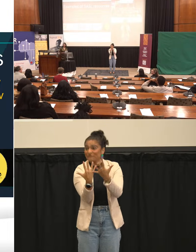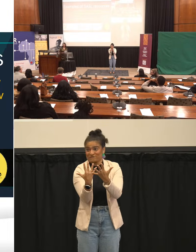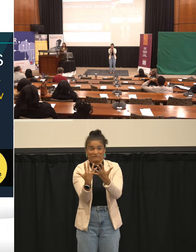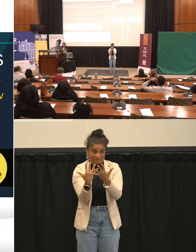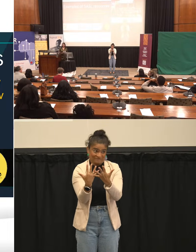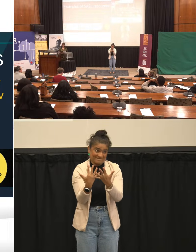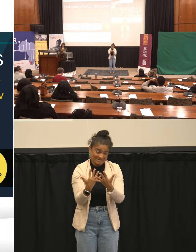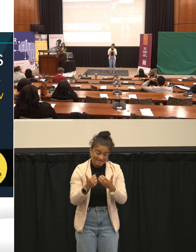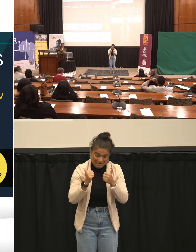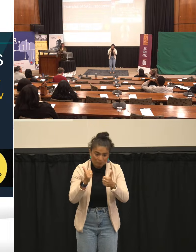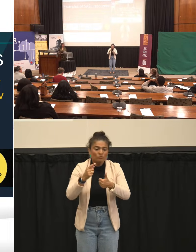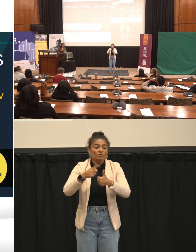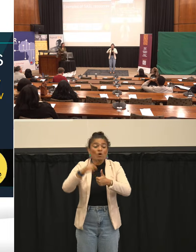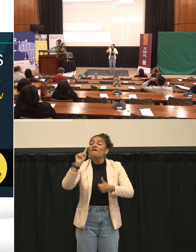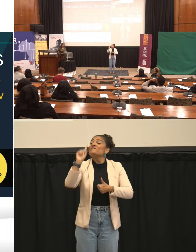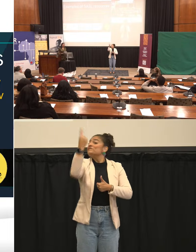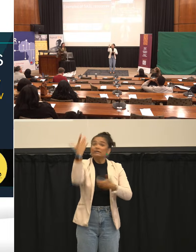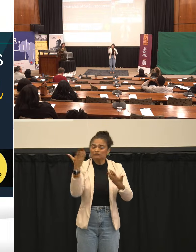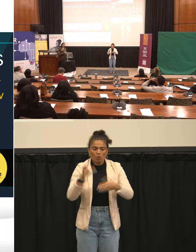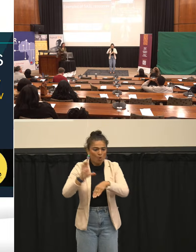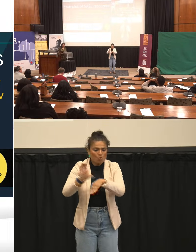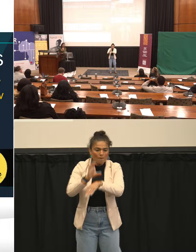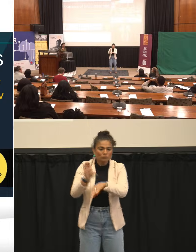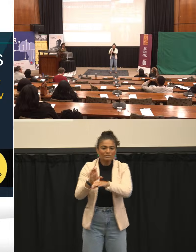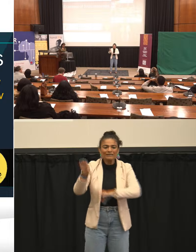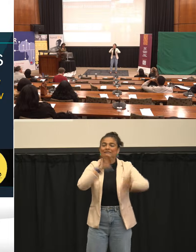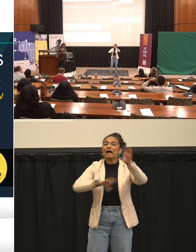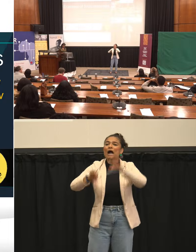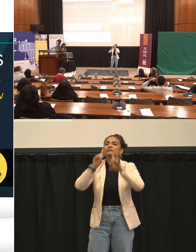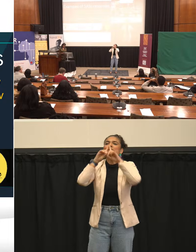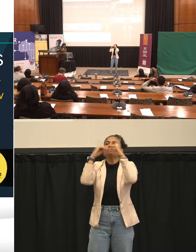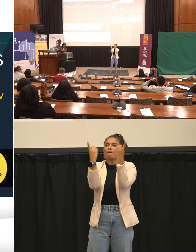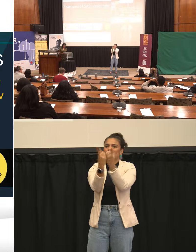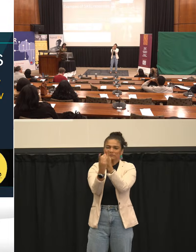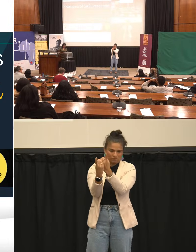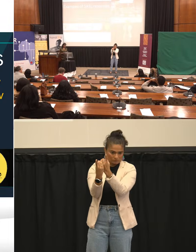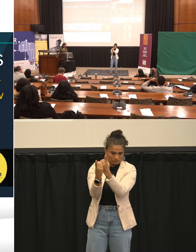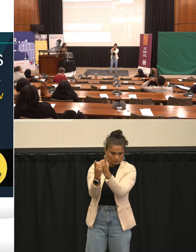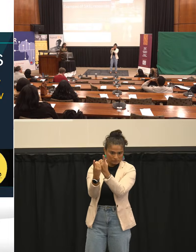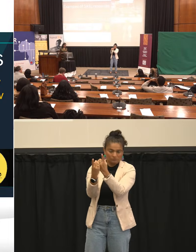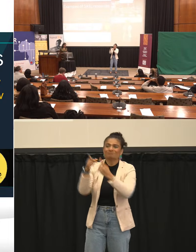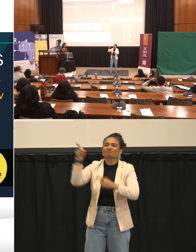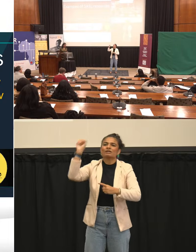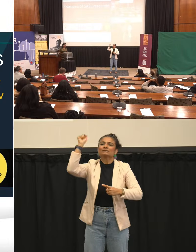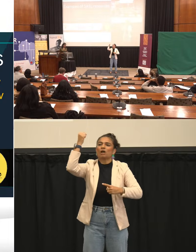present, and I will time you. First one, we have